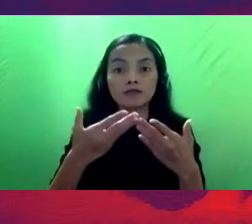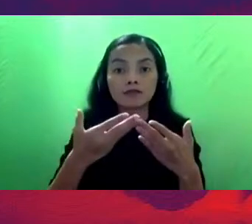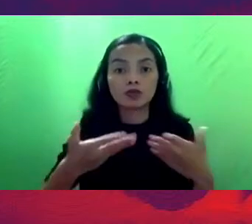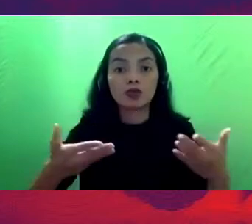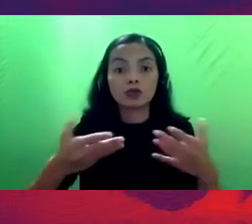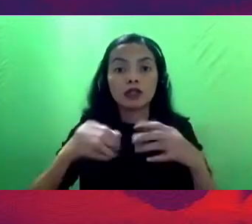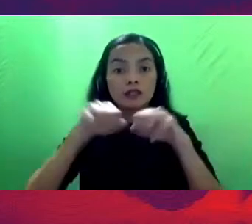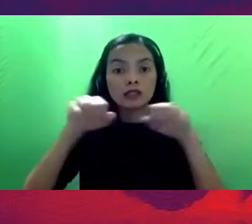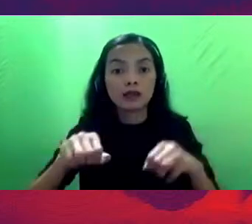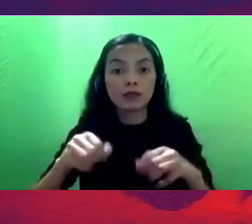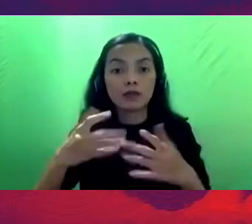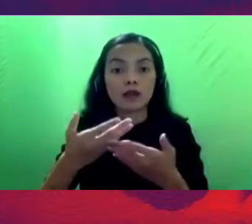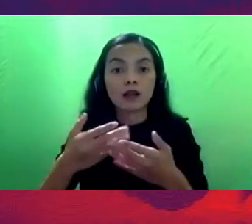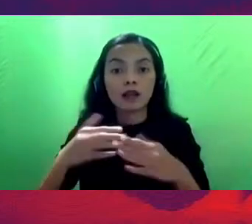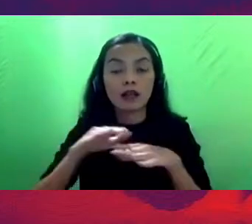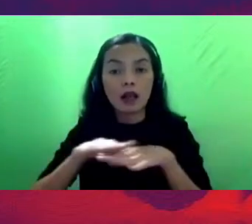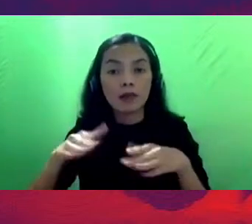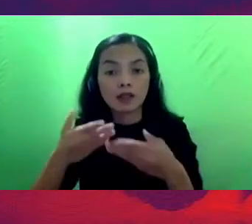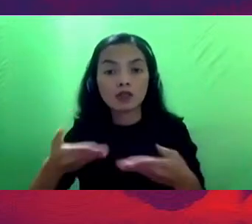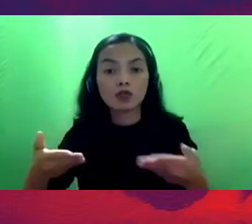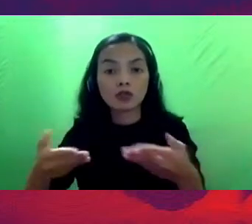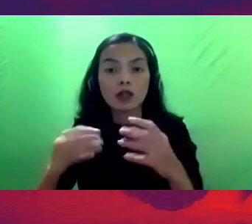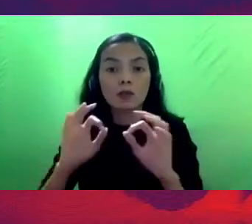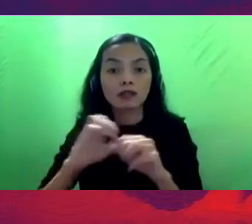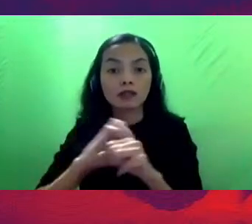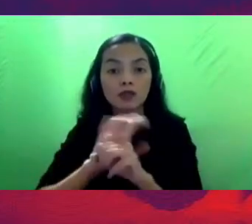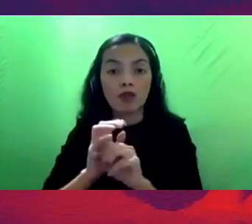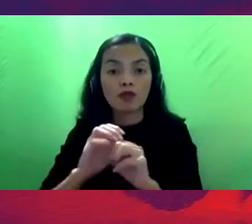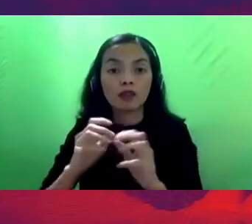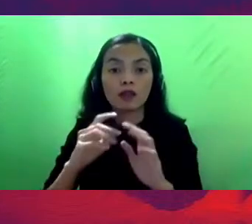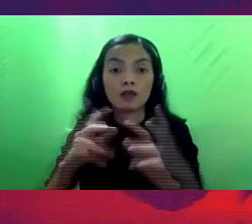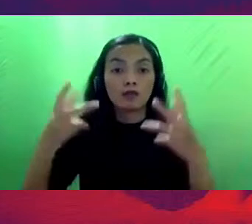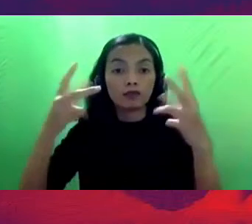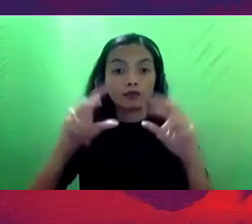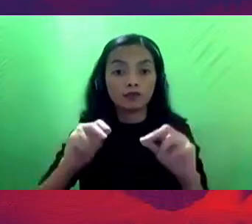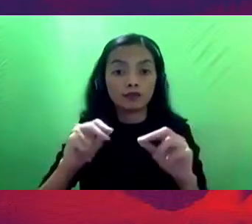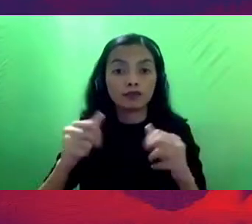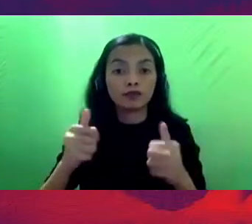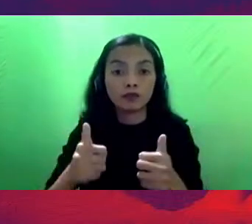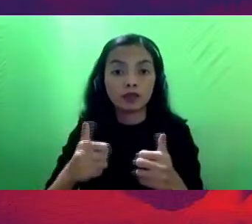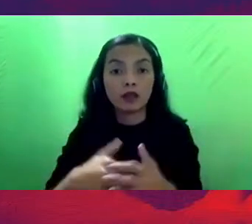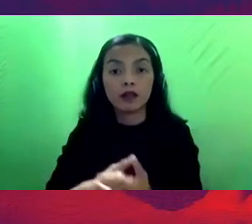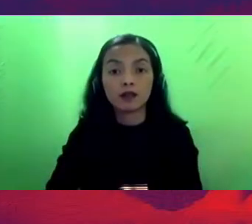is in place during the COVID time. If you could go to the next slide.